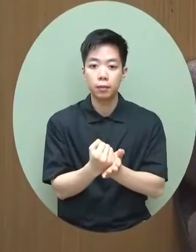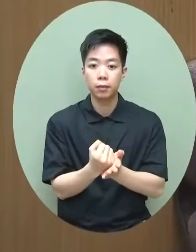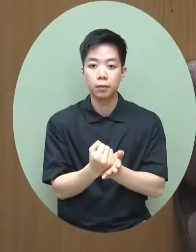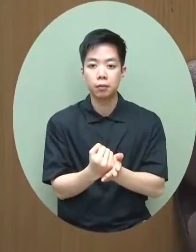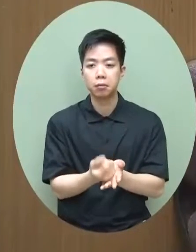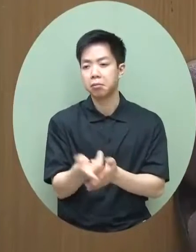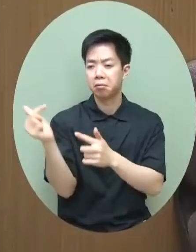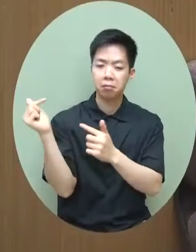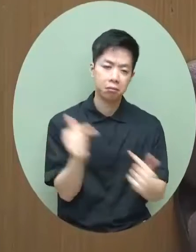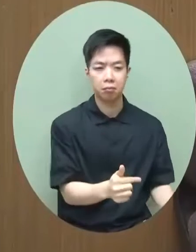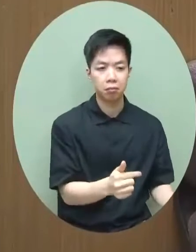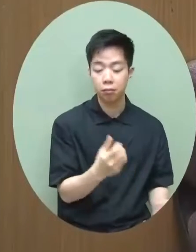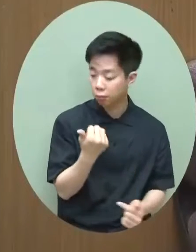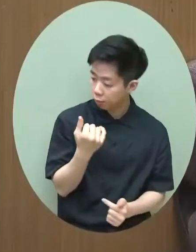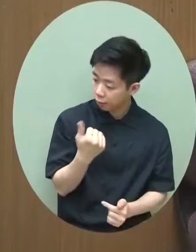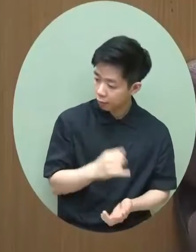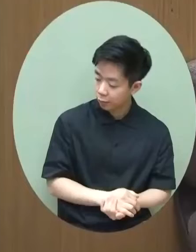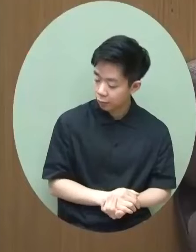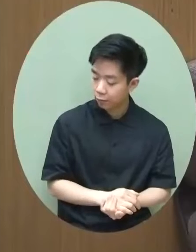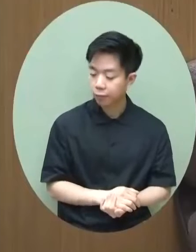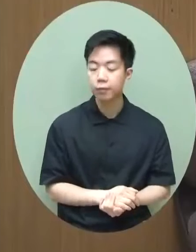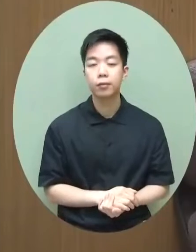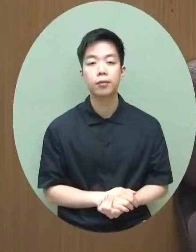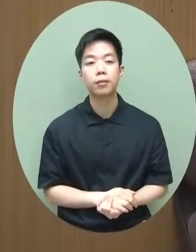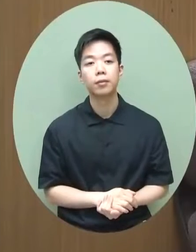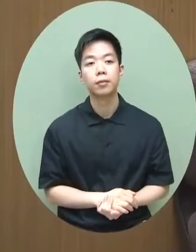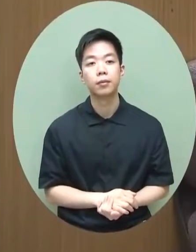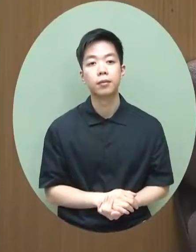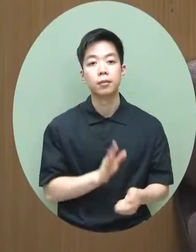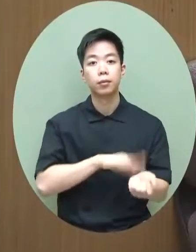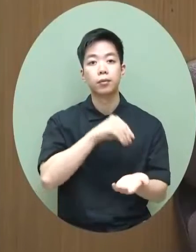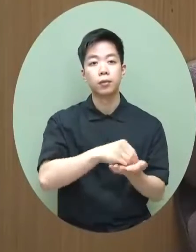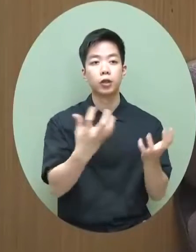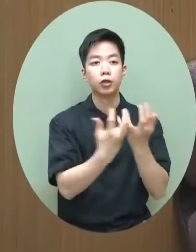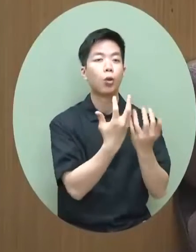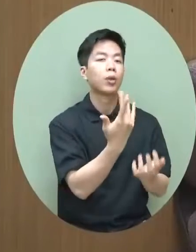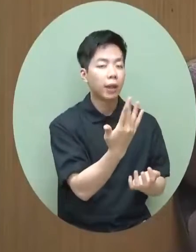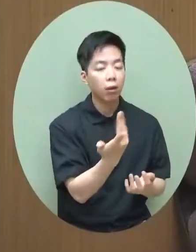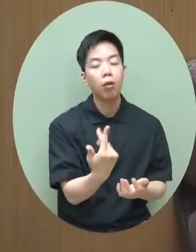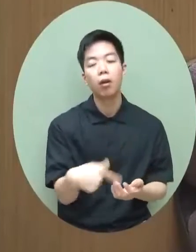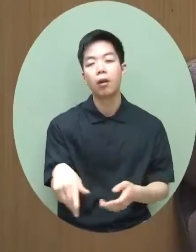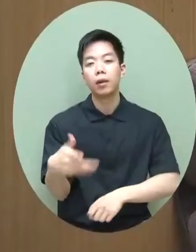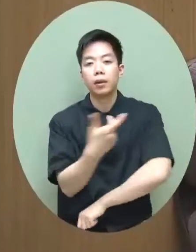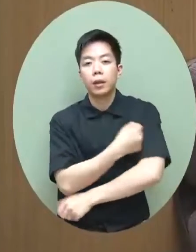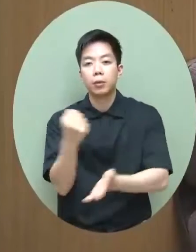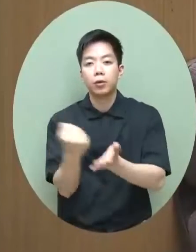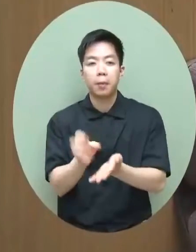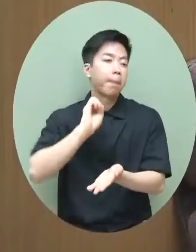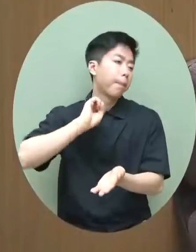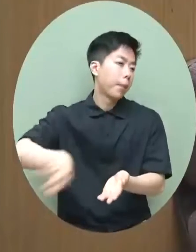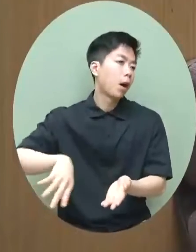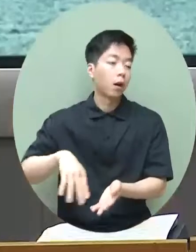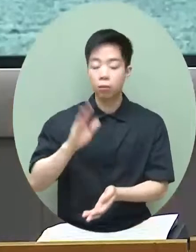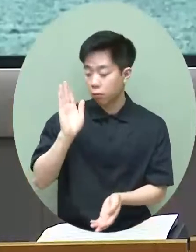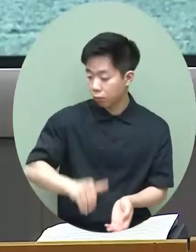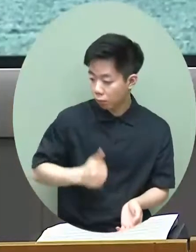implemented, or would there be any criteria, or at what level would the requirement for vaccine pass be relaxed? I think